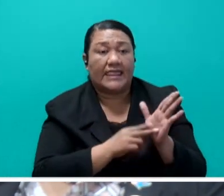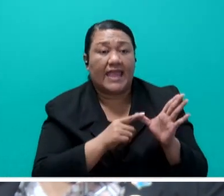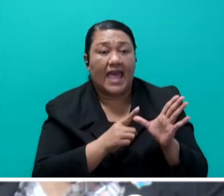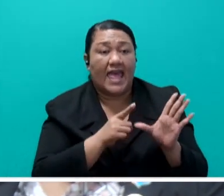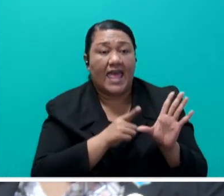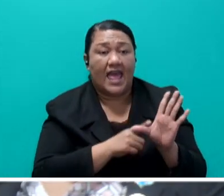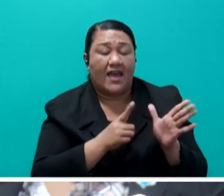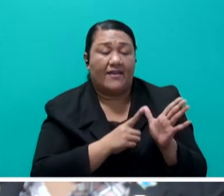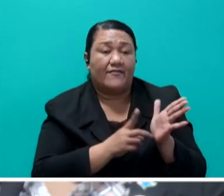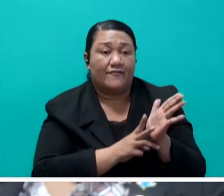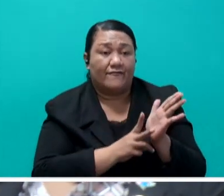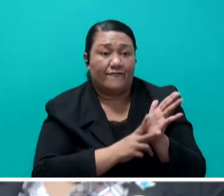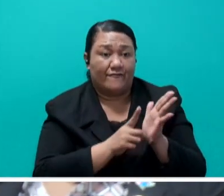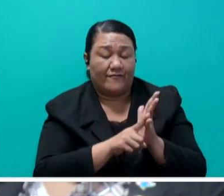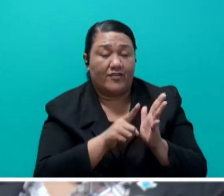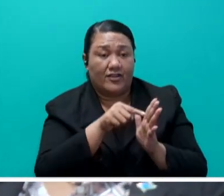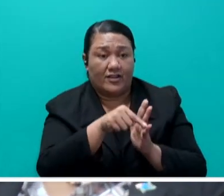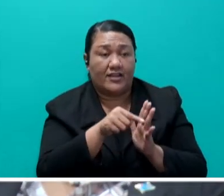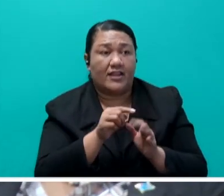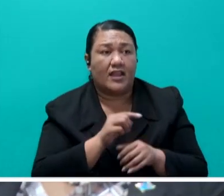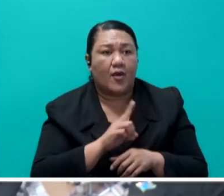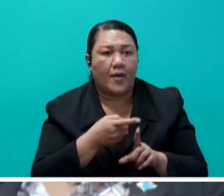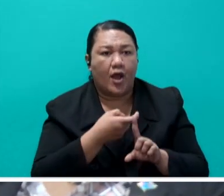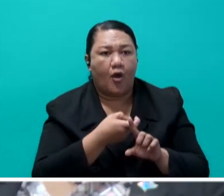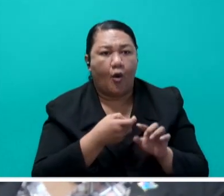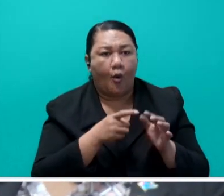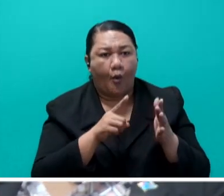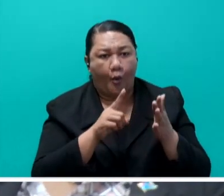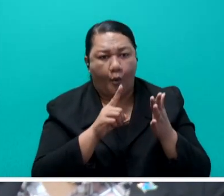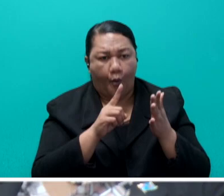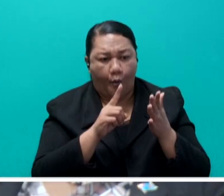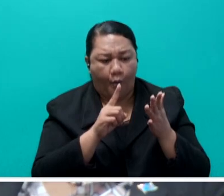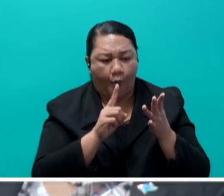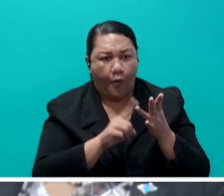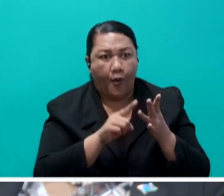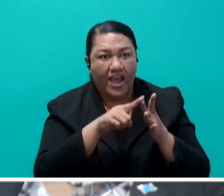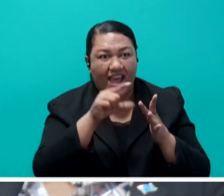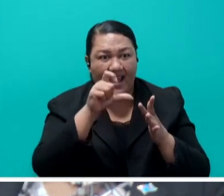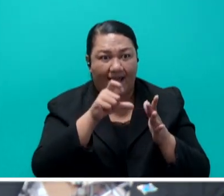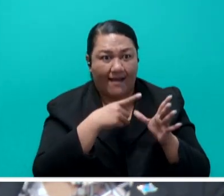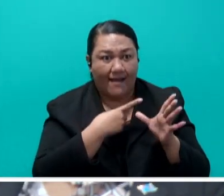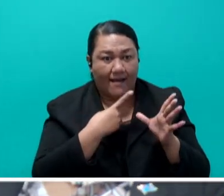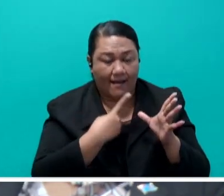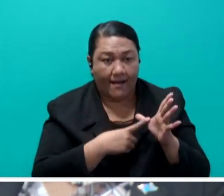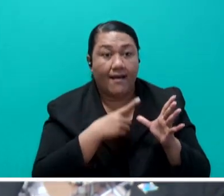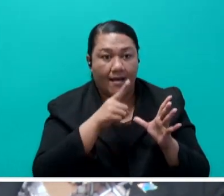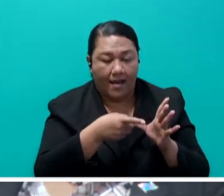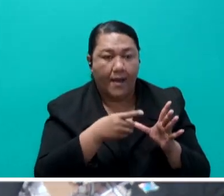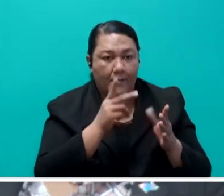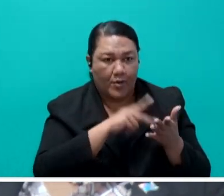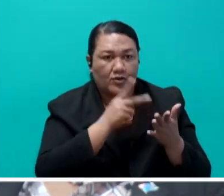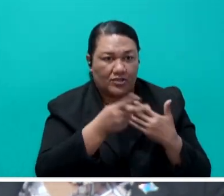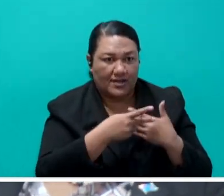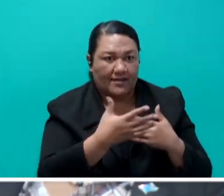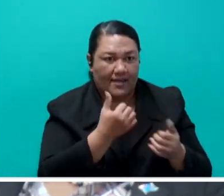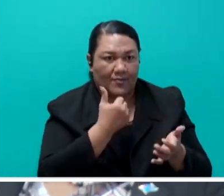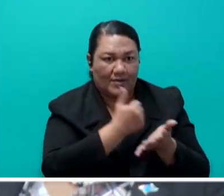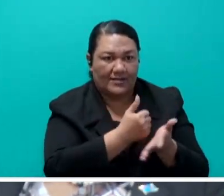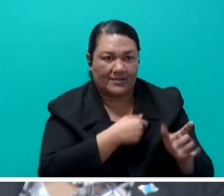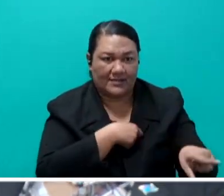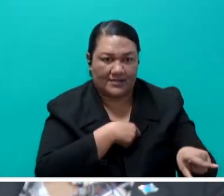is under COICA is its SHAPE project on strength and health adaptation projects.